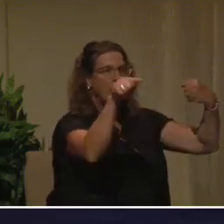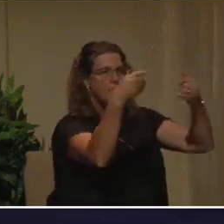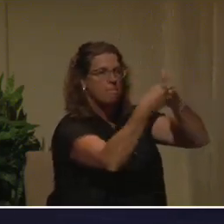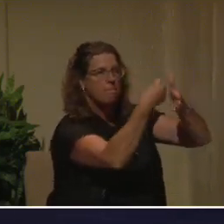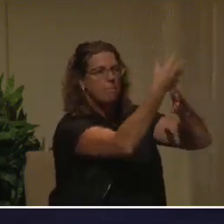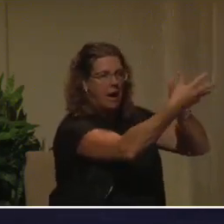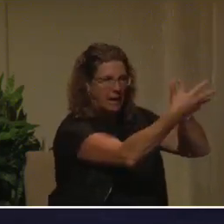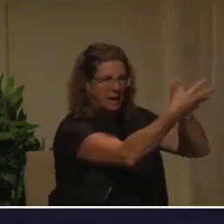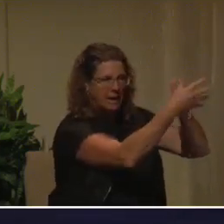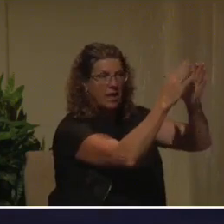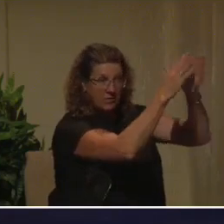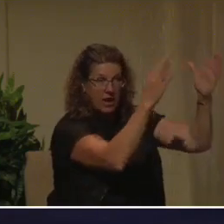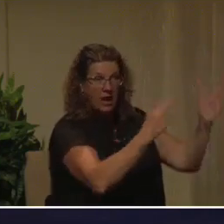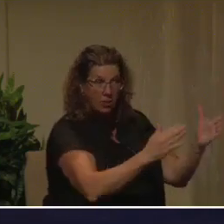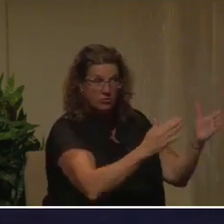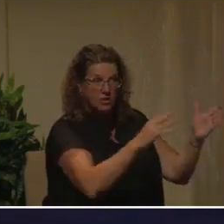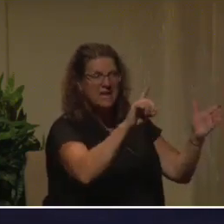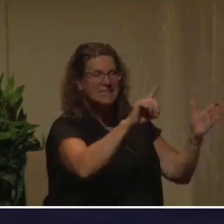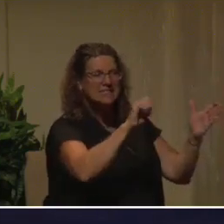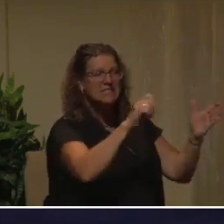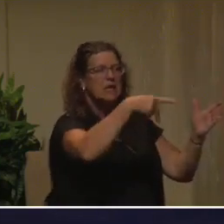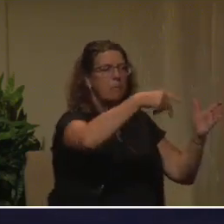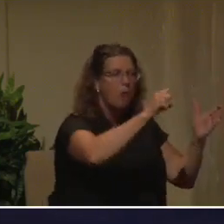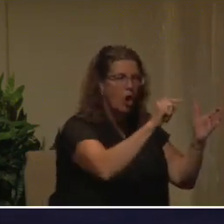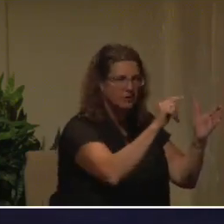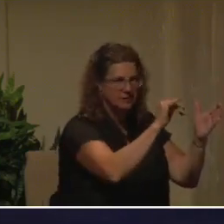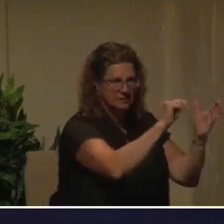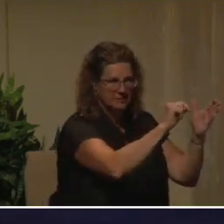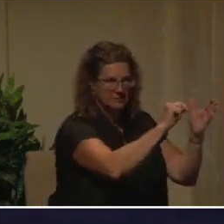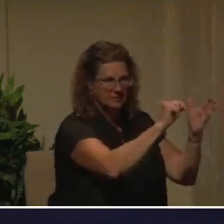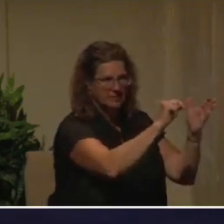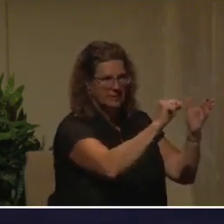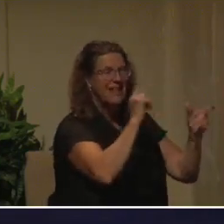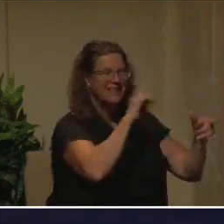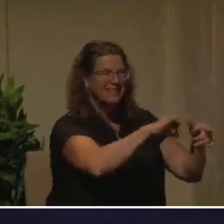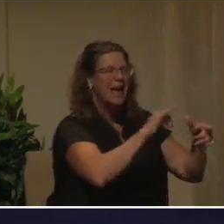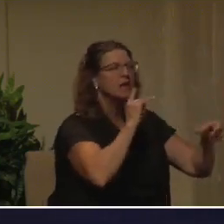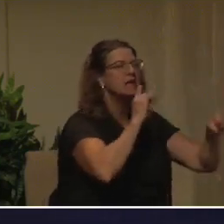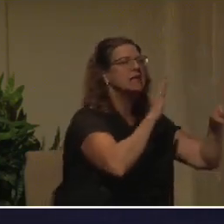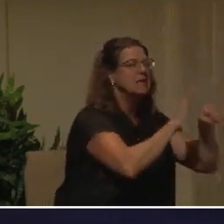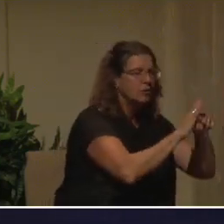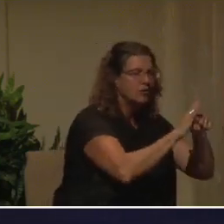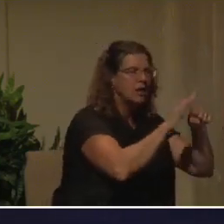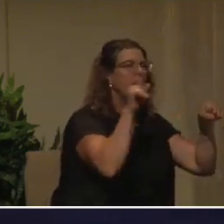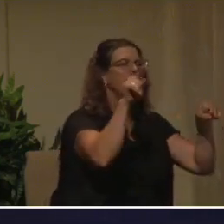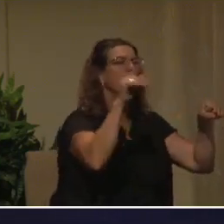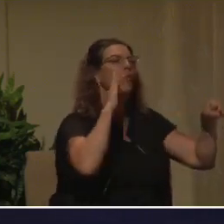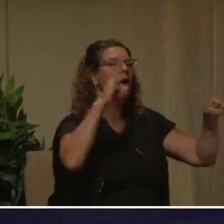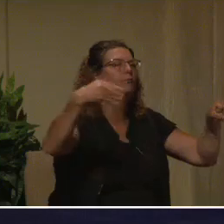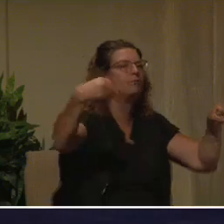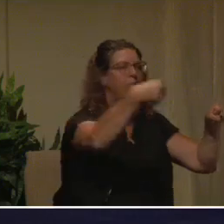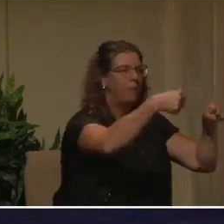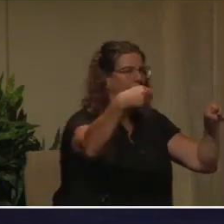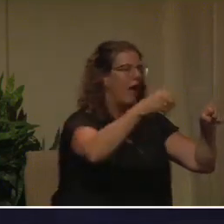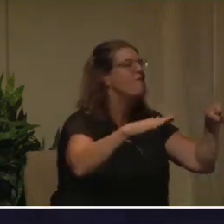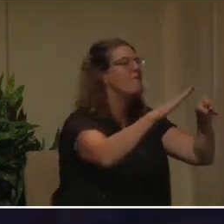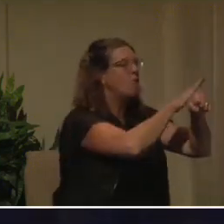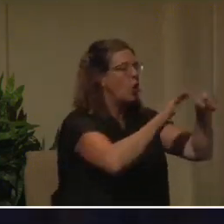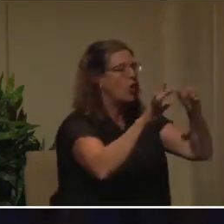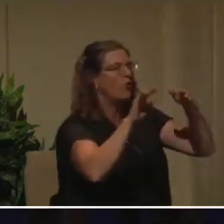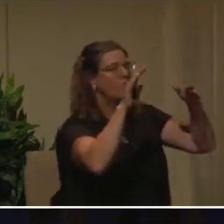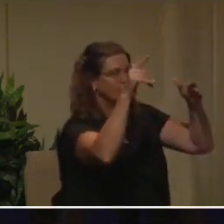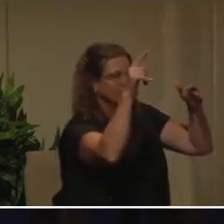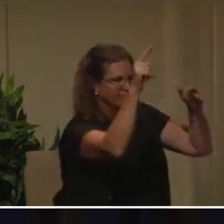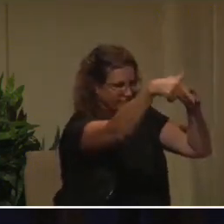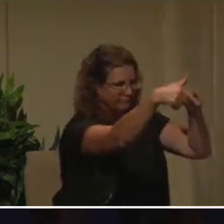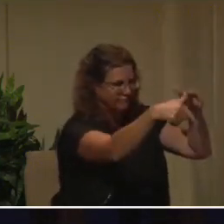of a foretaste so you can be guaranteed the rest is coming. And God gives us the Holy Spirit